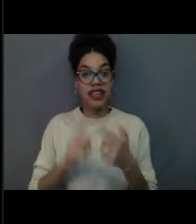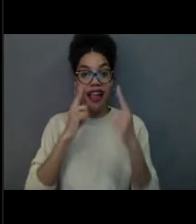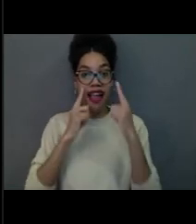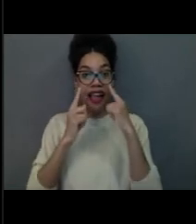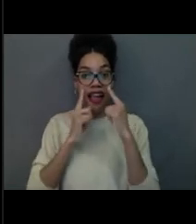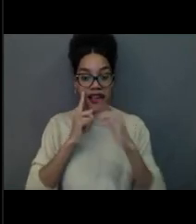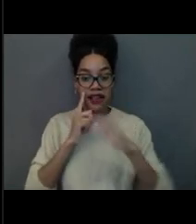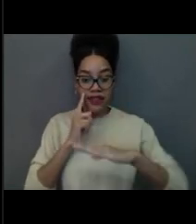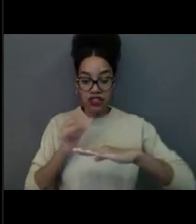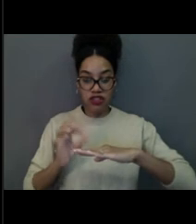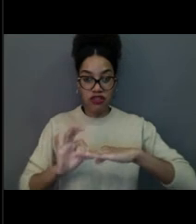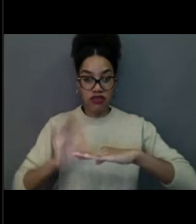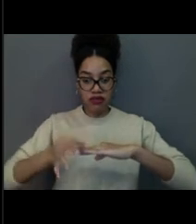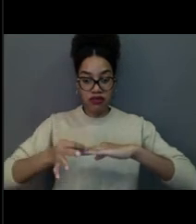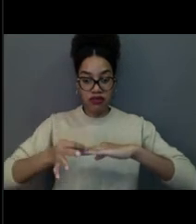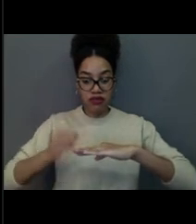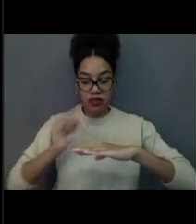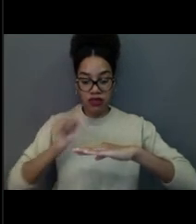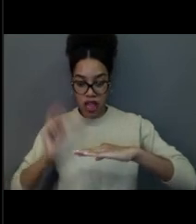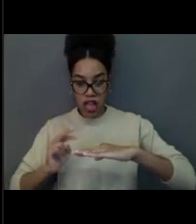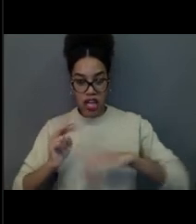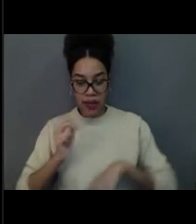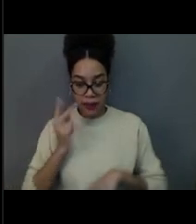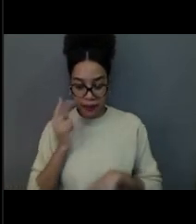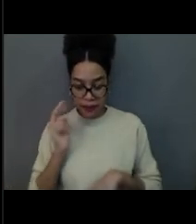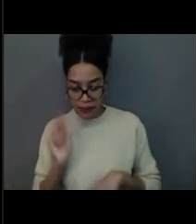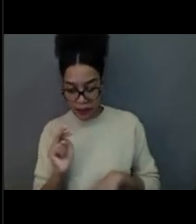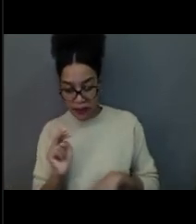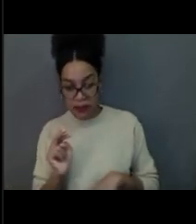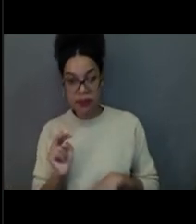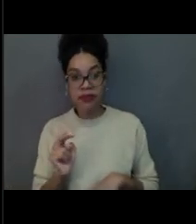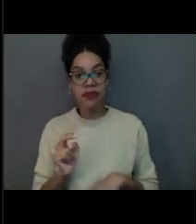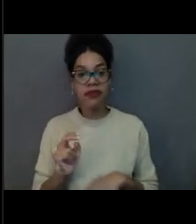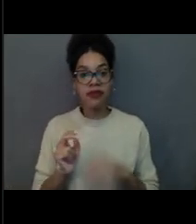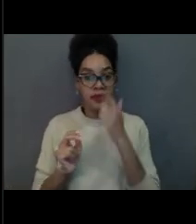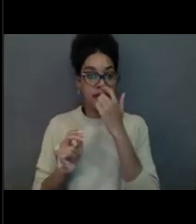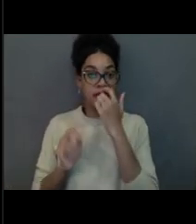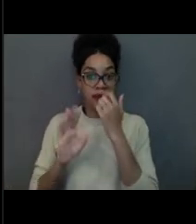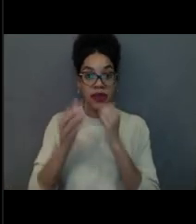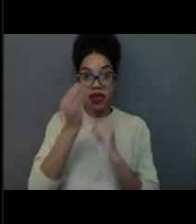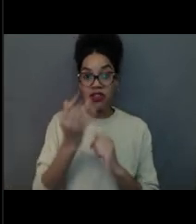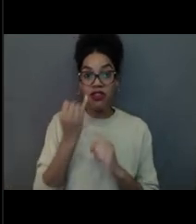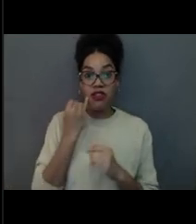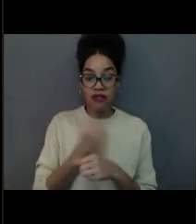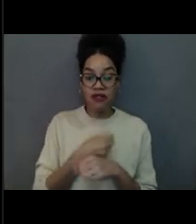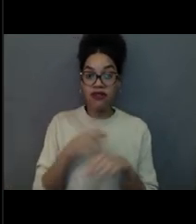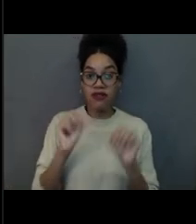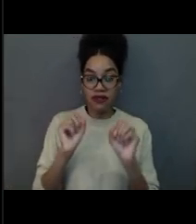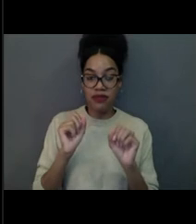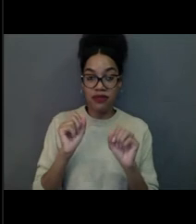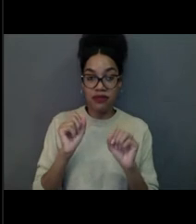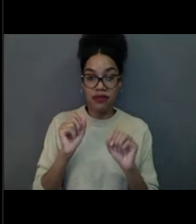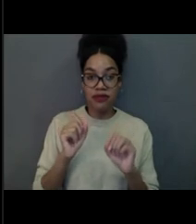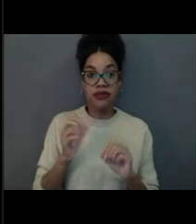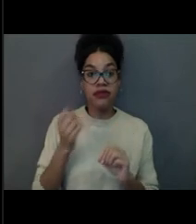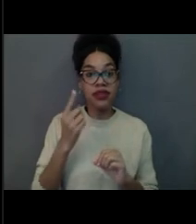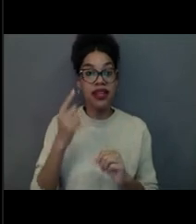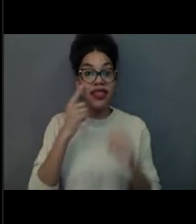So if someone tries to sell you some fish, take a look at the eyes first, because eyes should be really, really see-through.